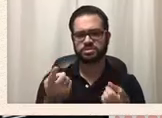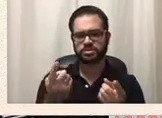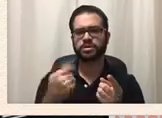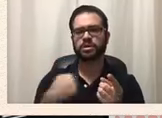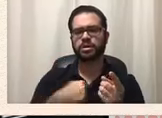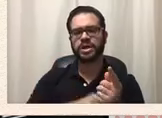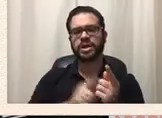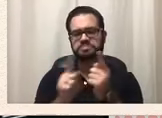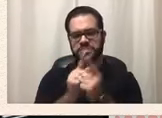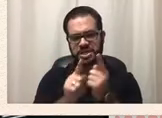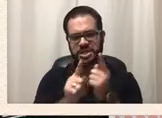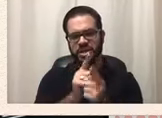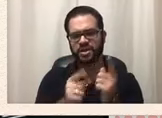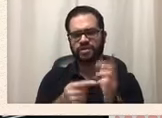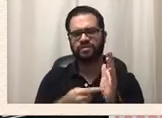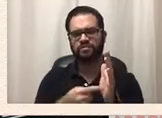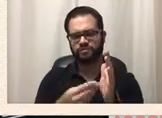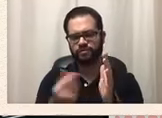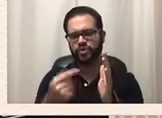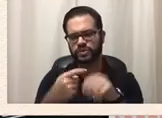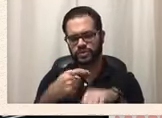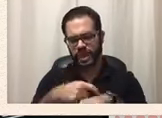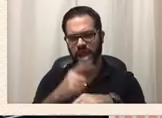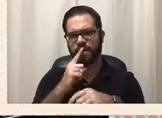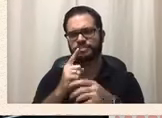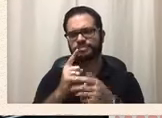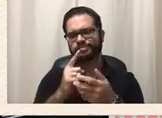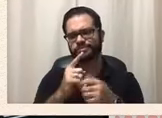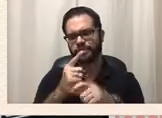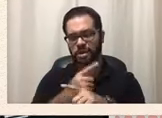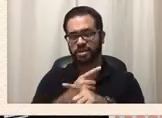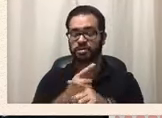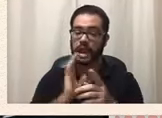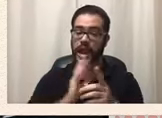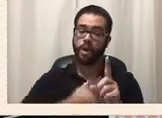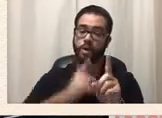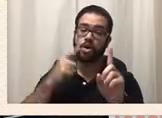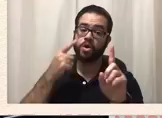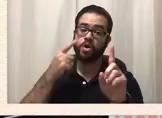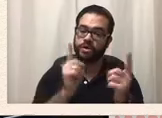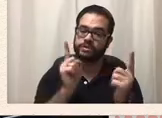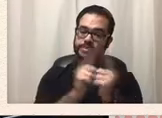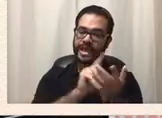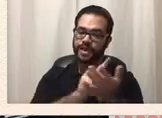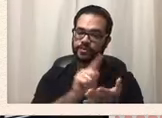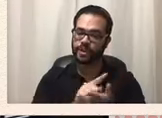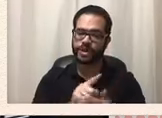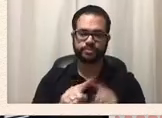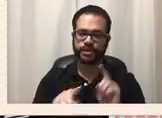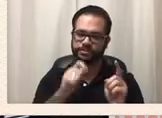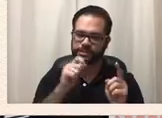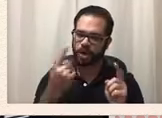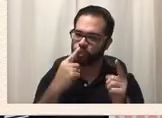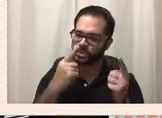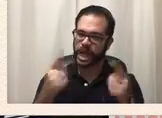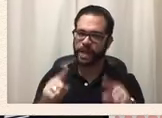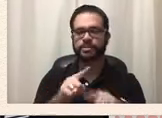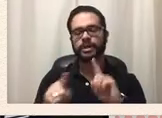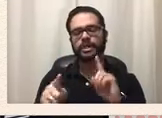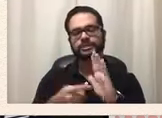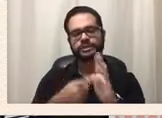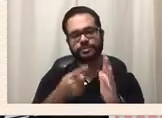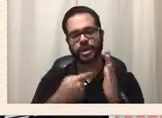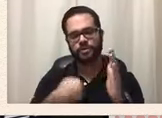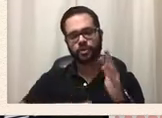couple times a month. The goal is to meet weekly. It doesn't always happen, but at least a couple times a month we spend some time